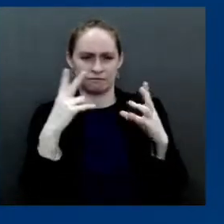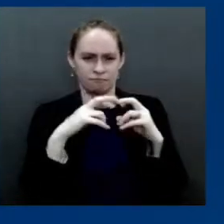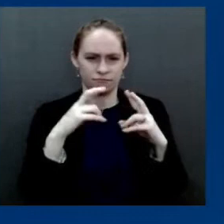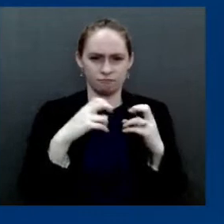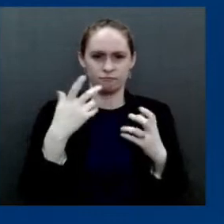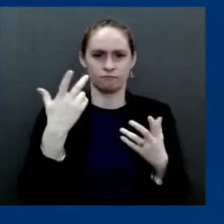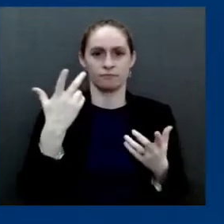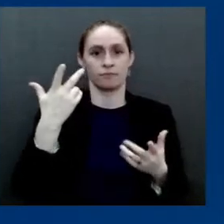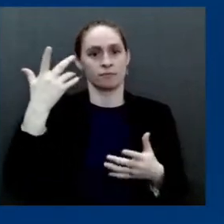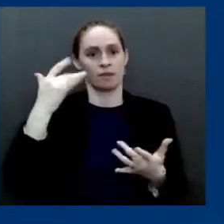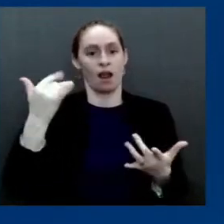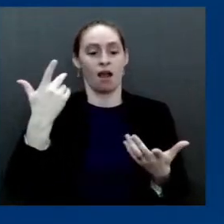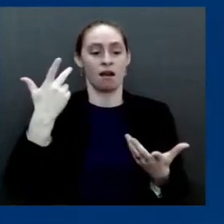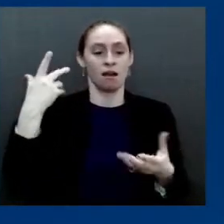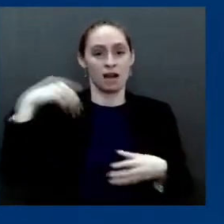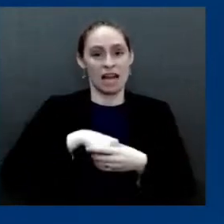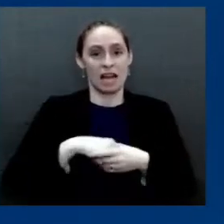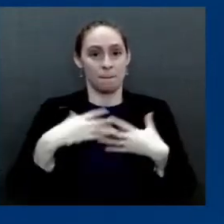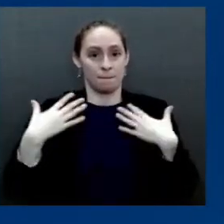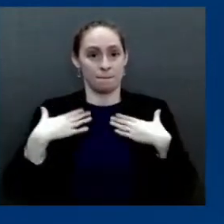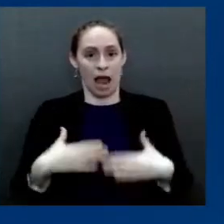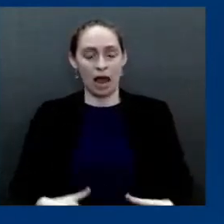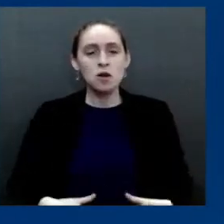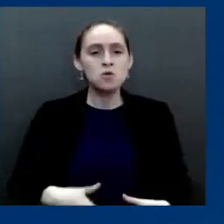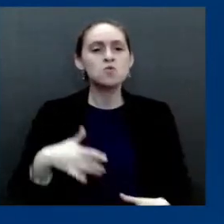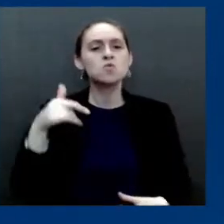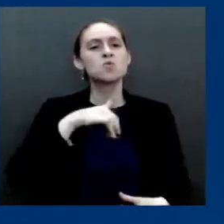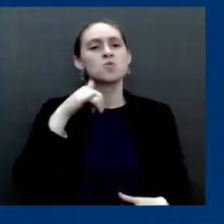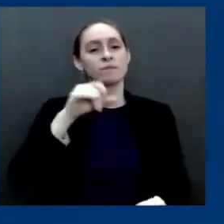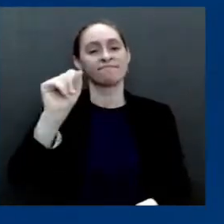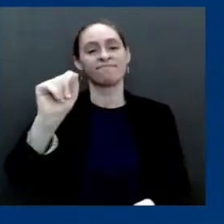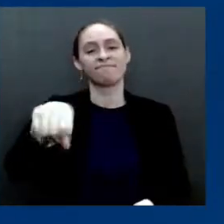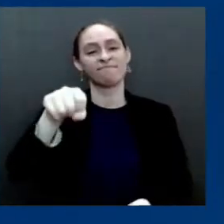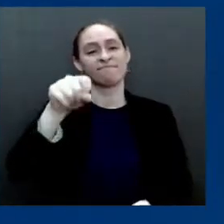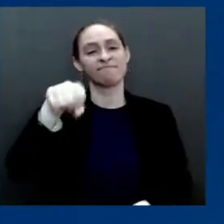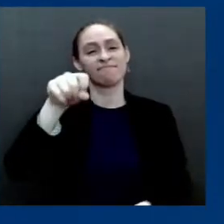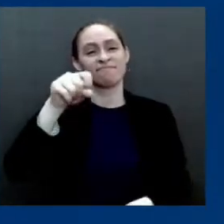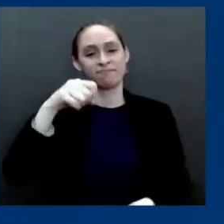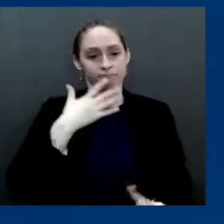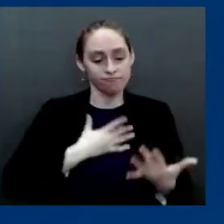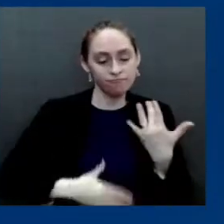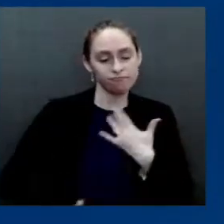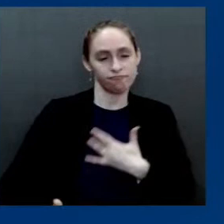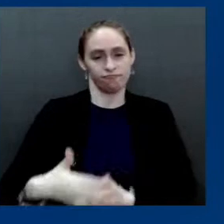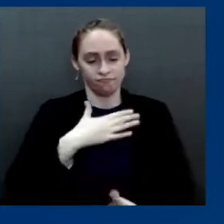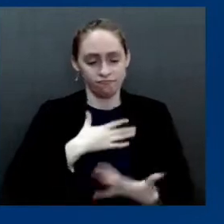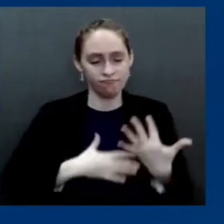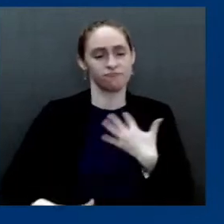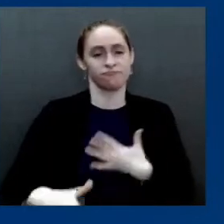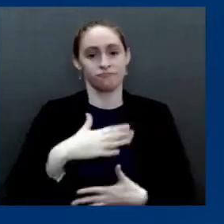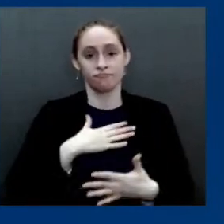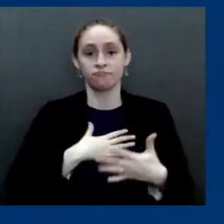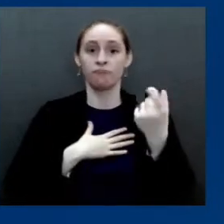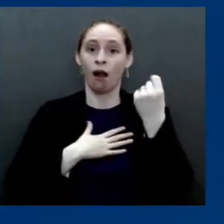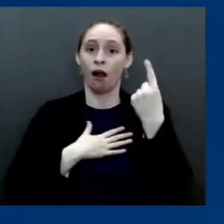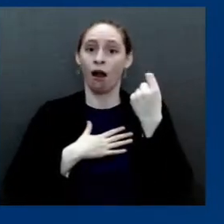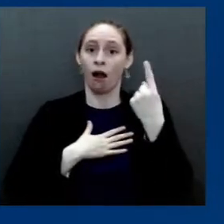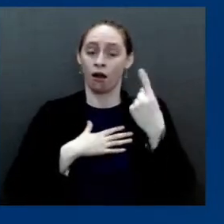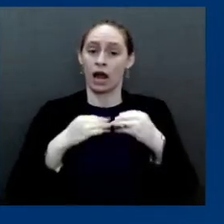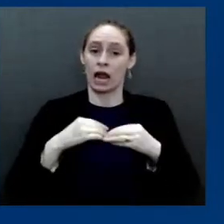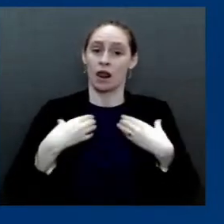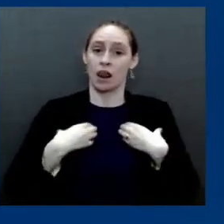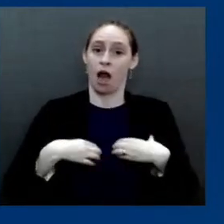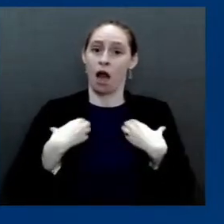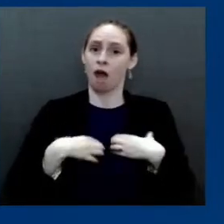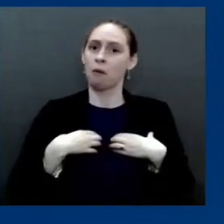lung. Hamster models from the University of Tokyo show that Omicron poorly infects and spreads